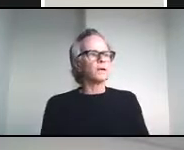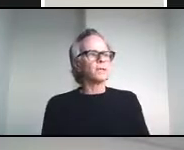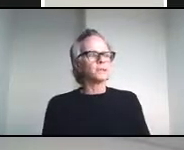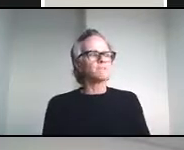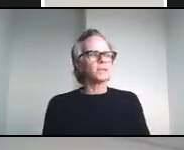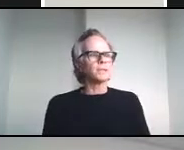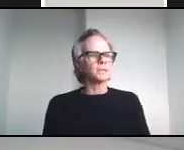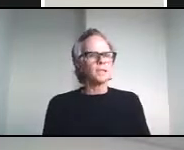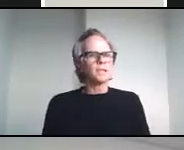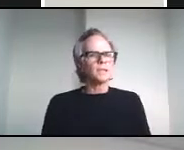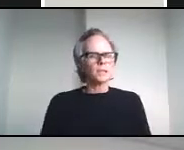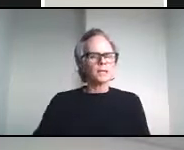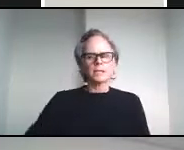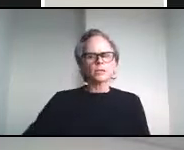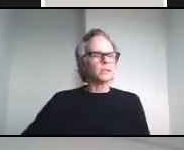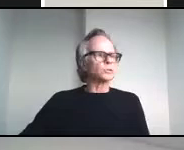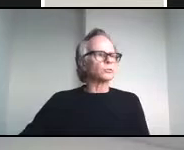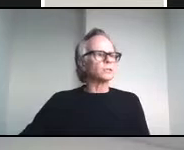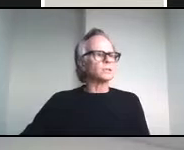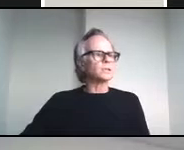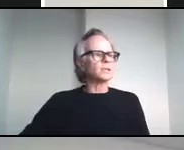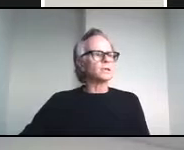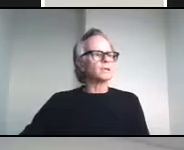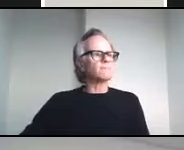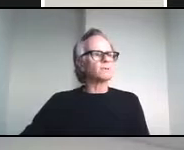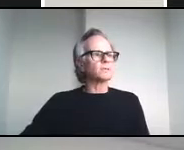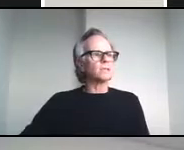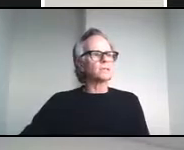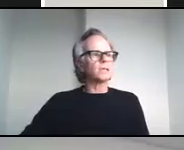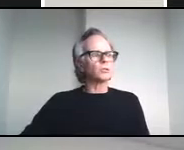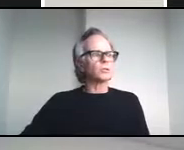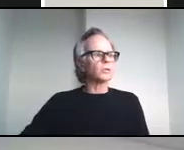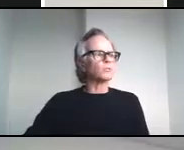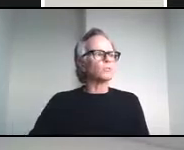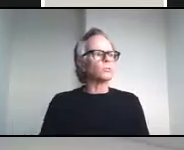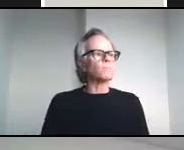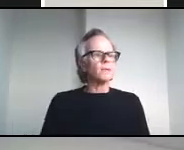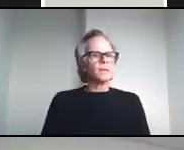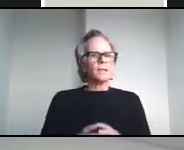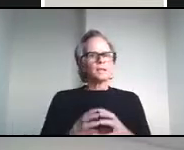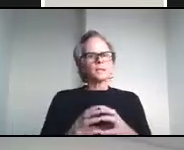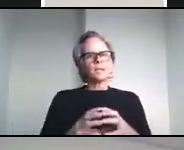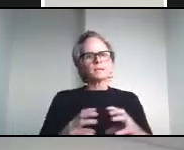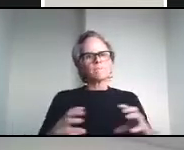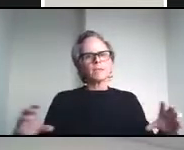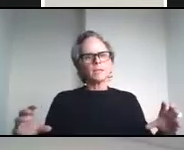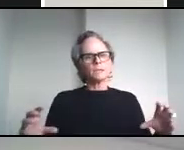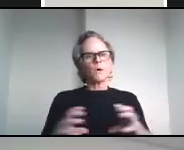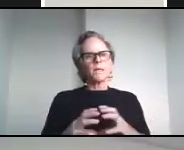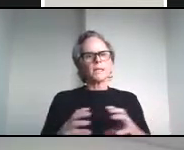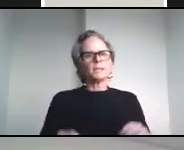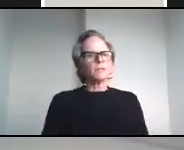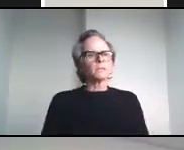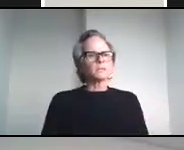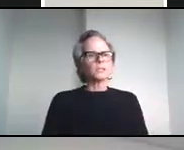of define that space. The collection, as you see, sitting kind of centered in the room. And then kind of completing